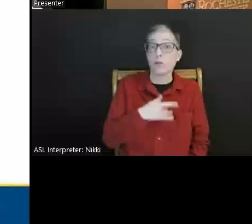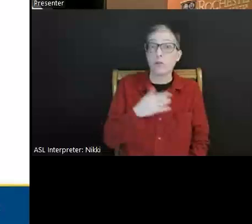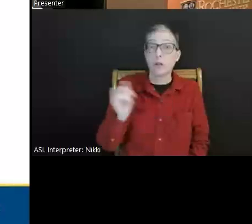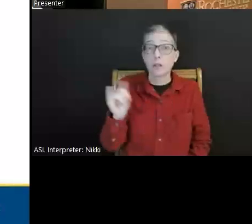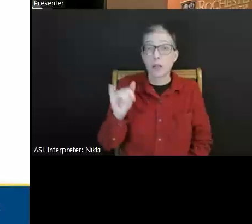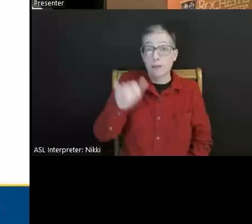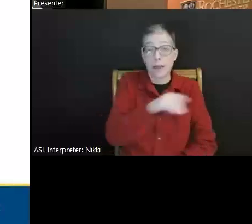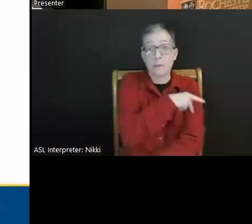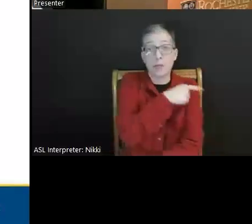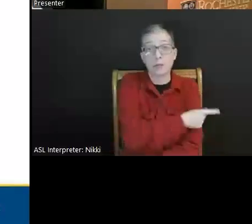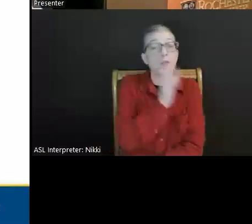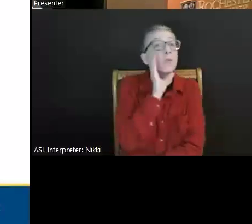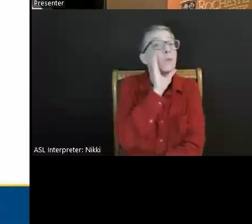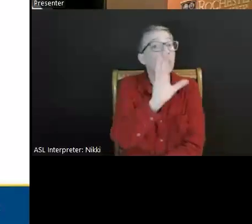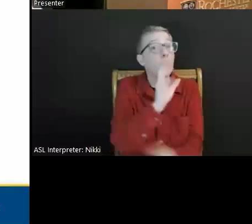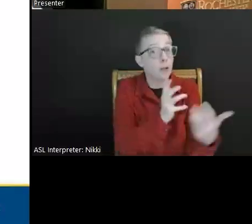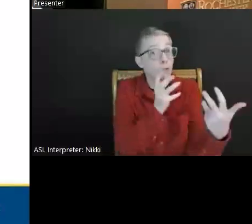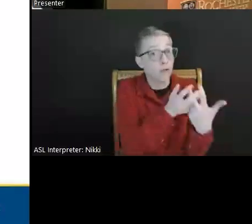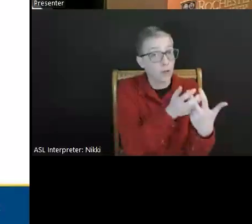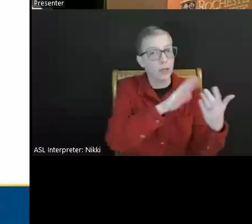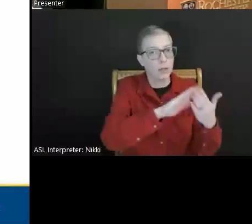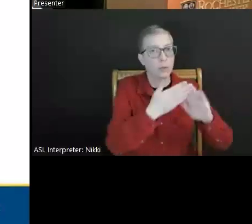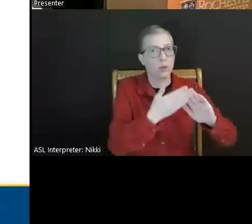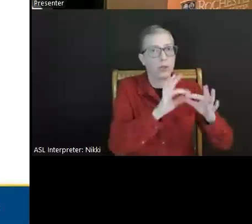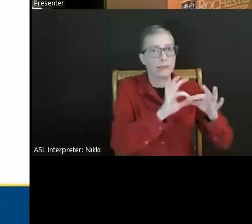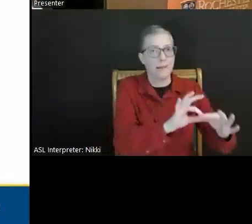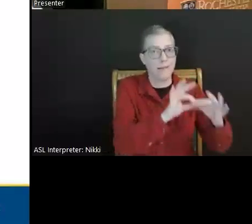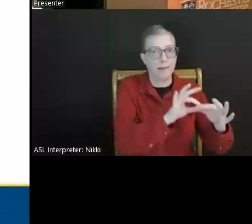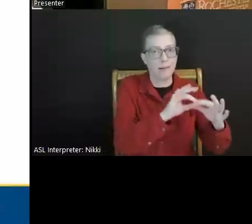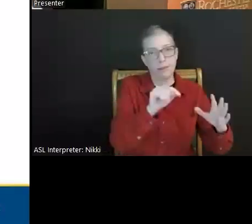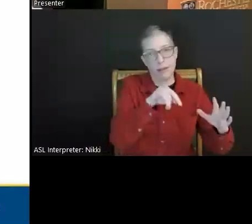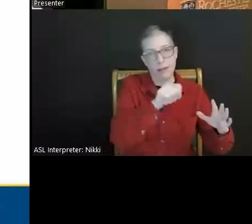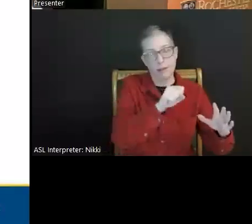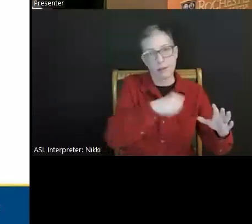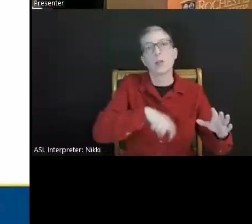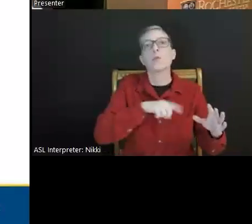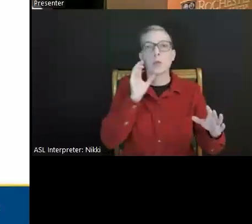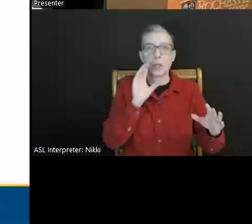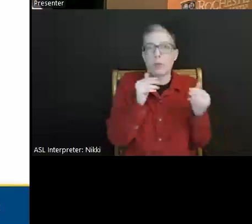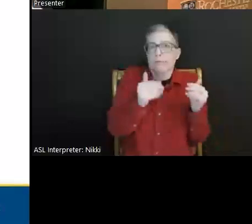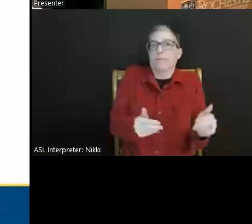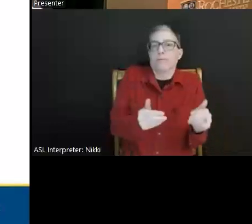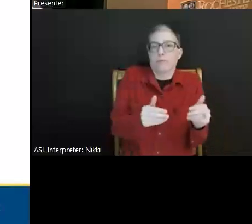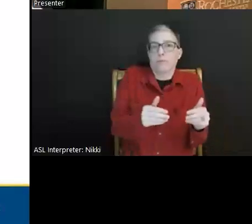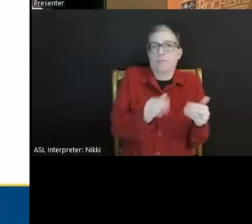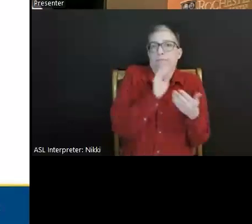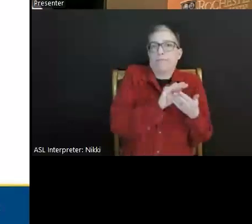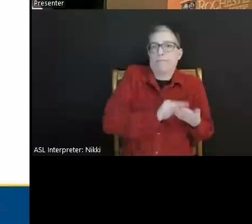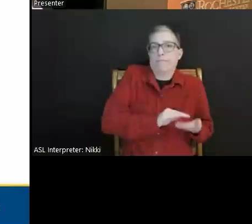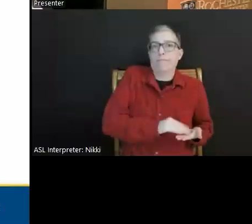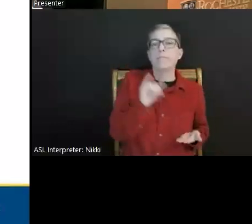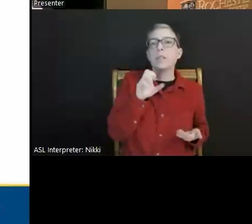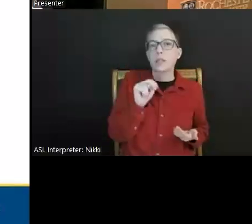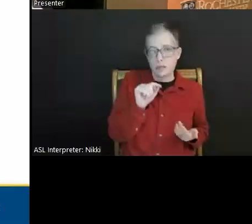for Community Ties, we will do the intake and our clinic team will work with the Community